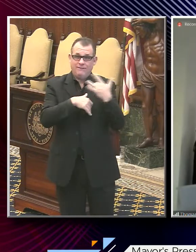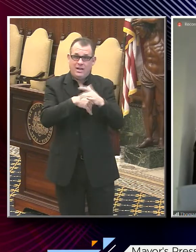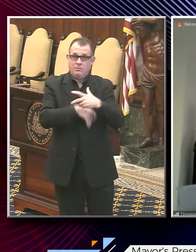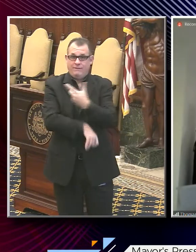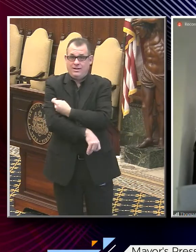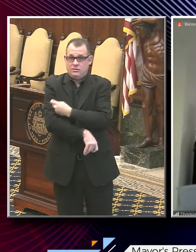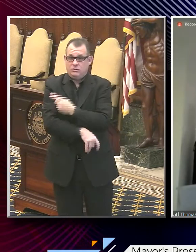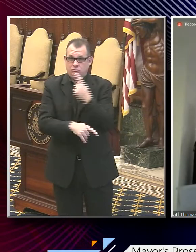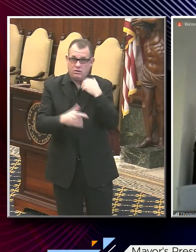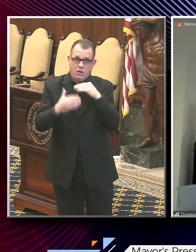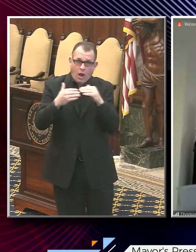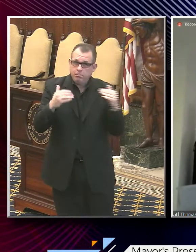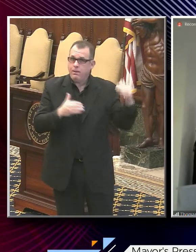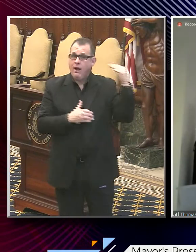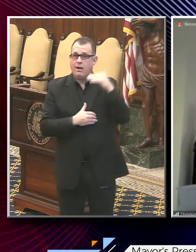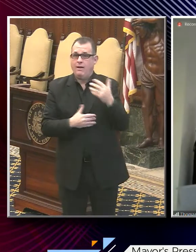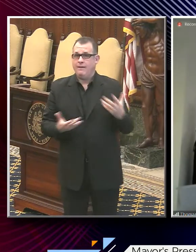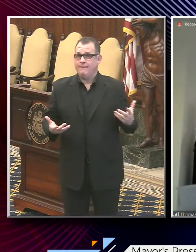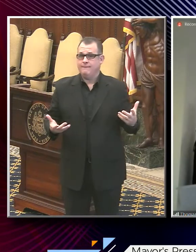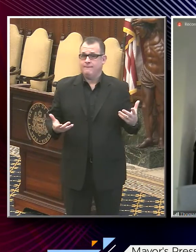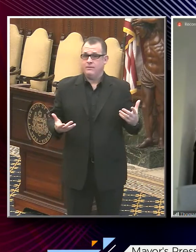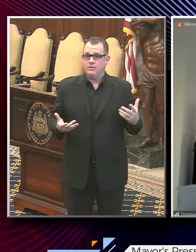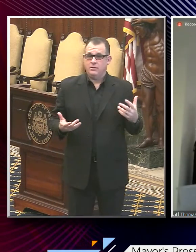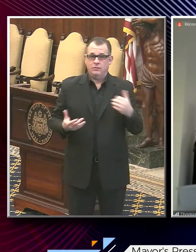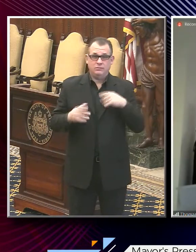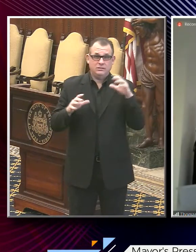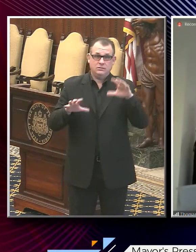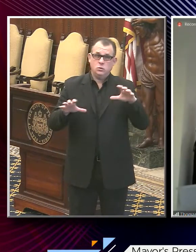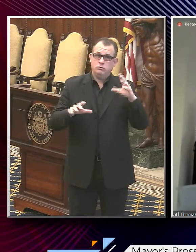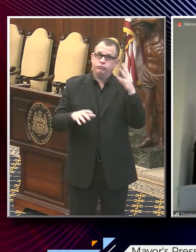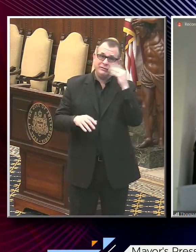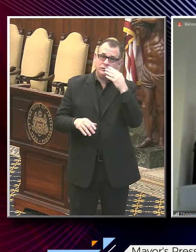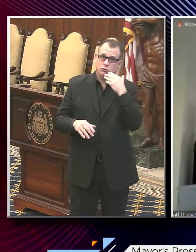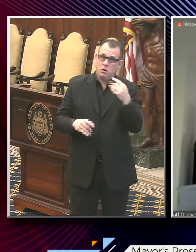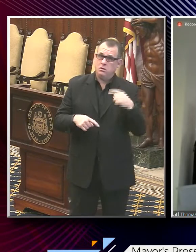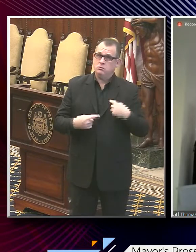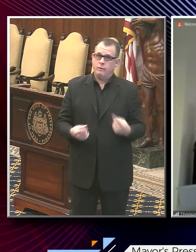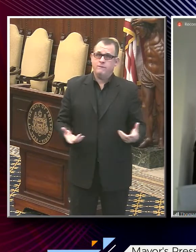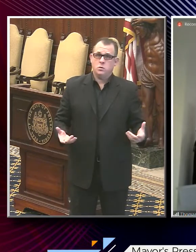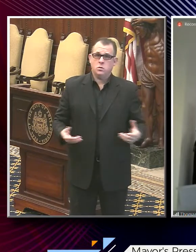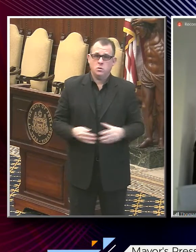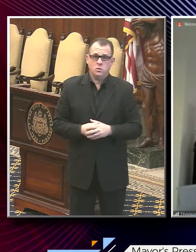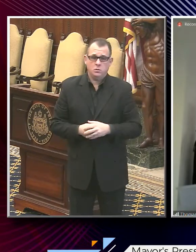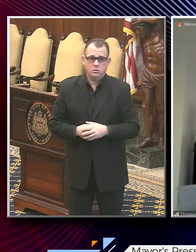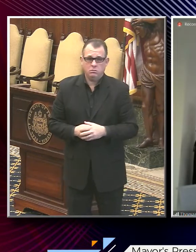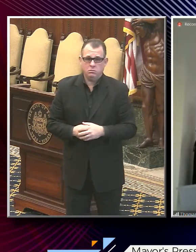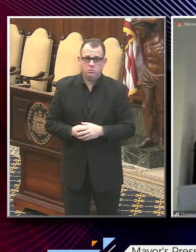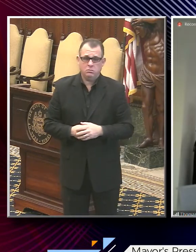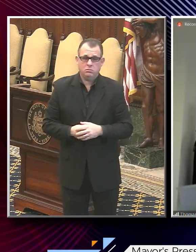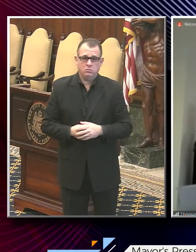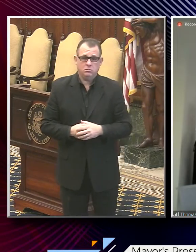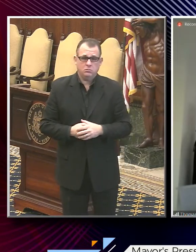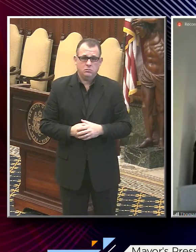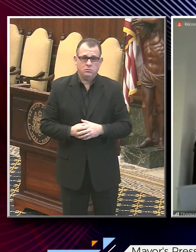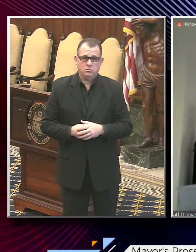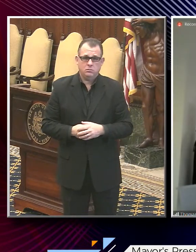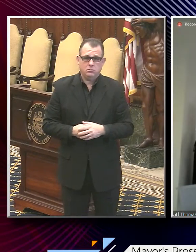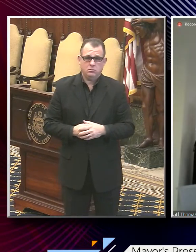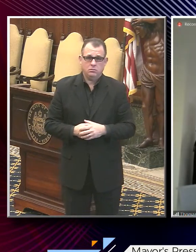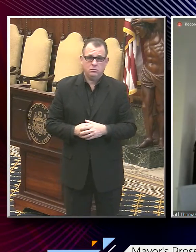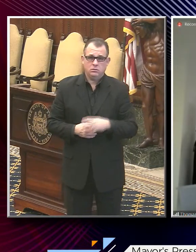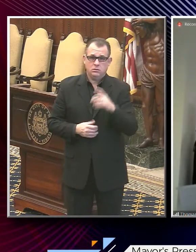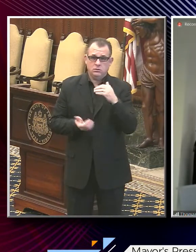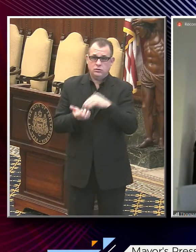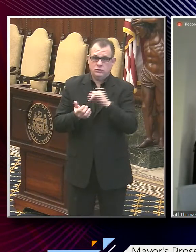available. I think we've done fairly well so far, and we'll make as much progress as we can with our own system.